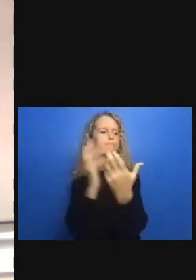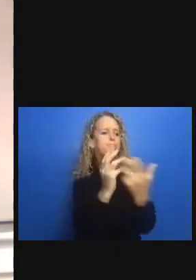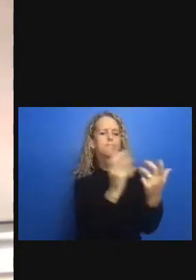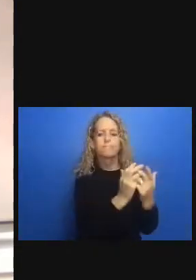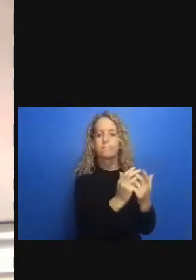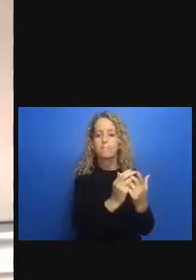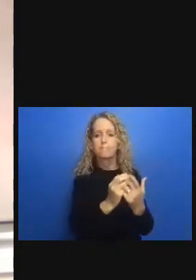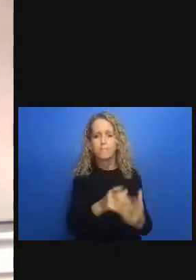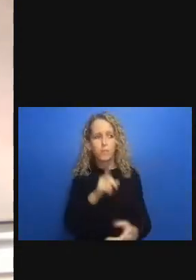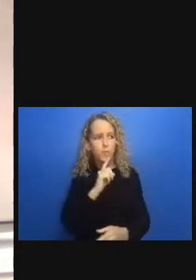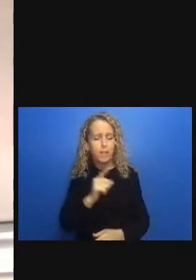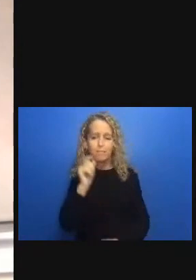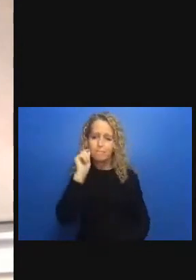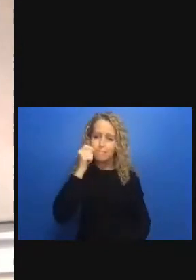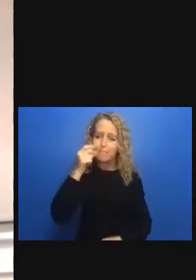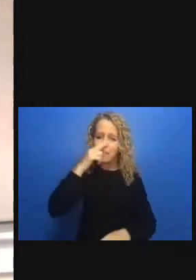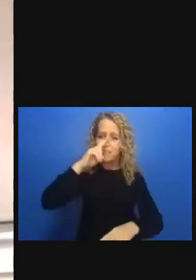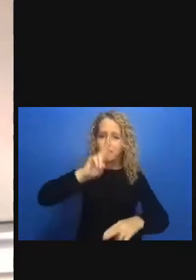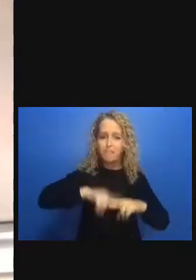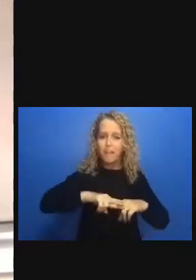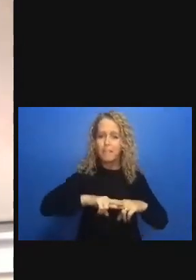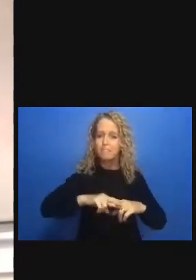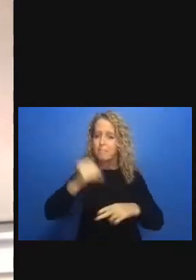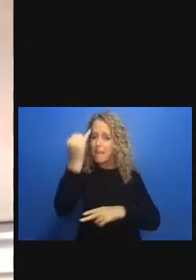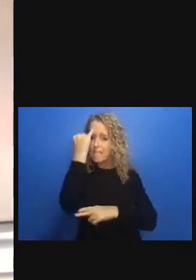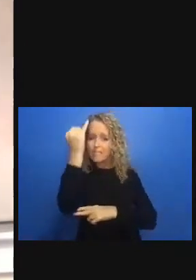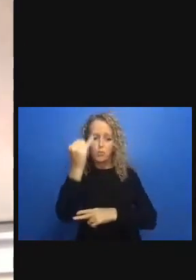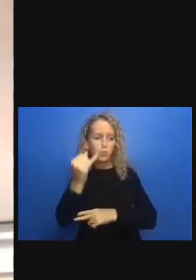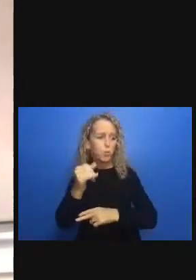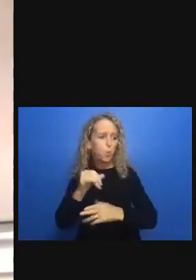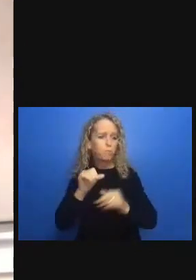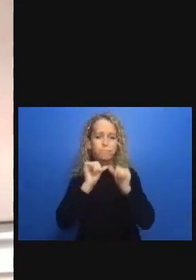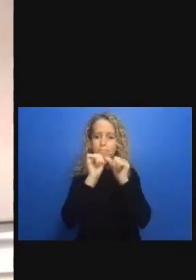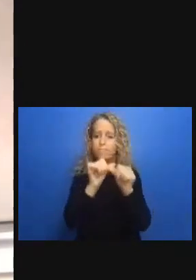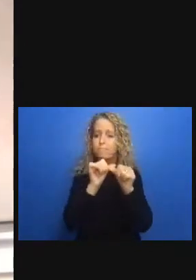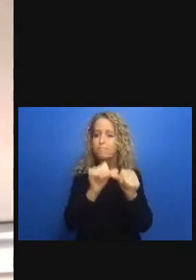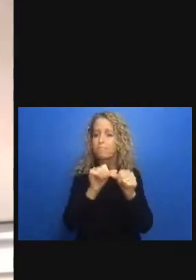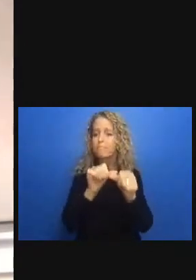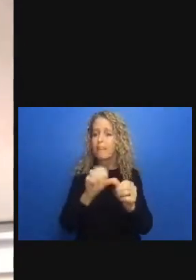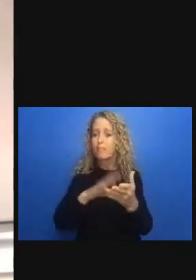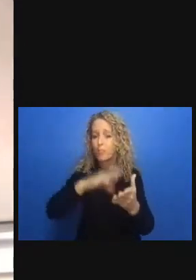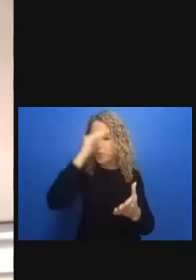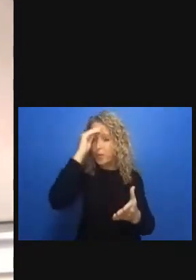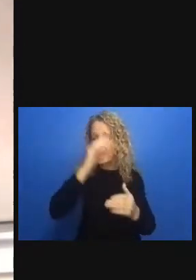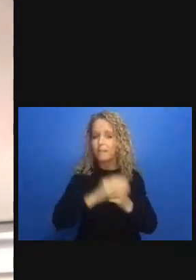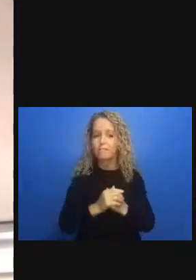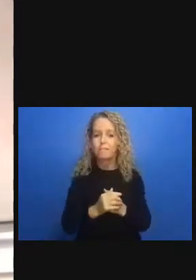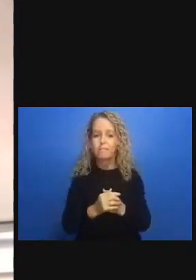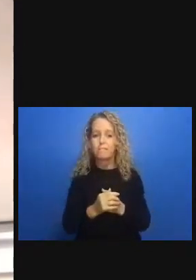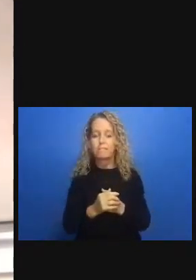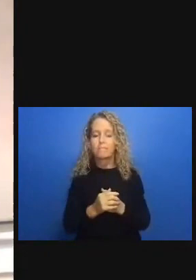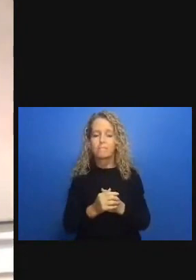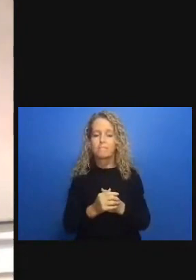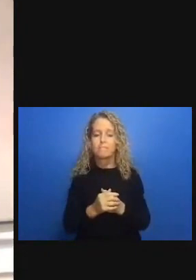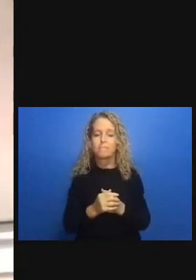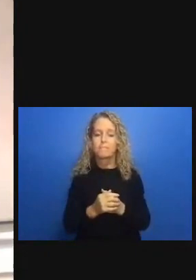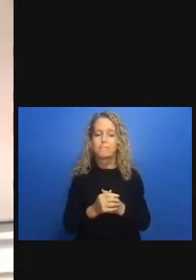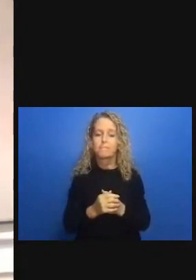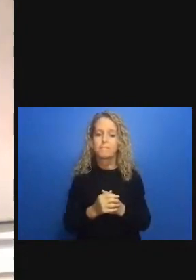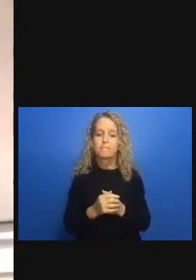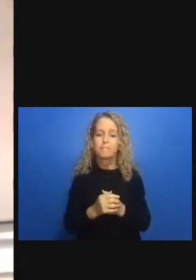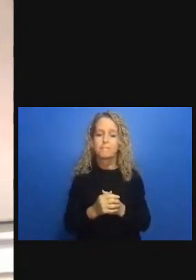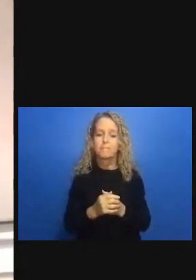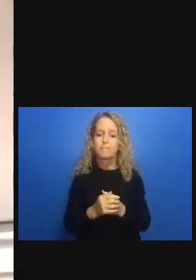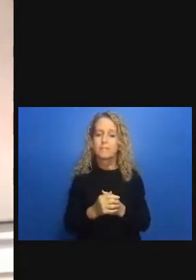with this whole concept of lifelong learning, from the little tiny bits of learning that we provide, that we do on our own, that we can provide through